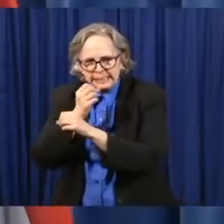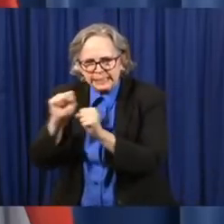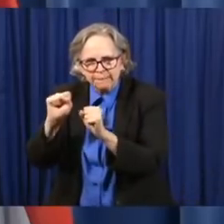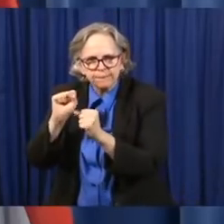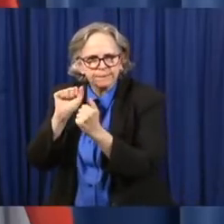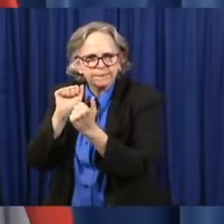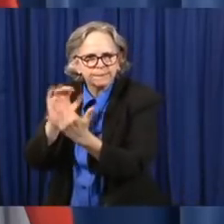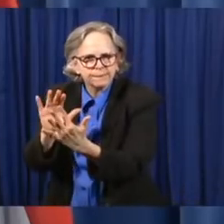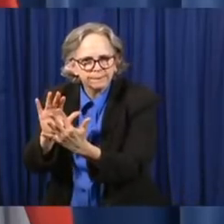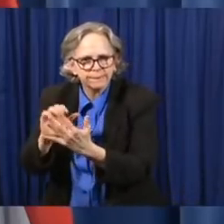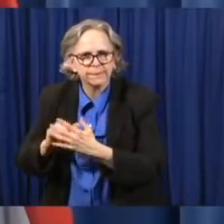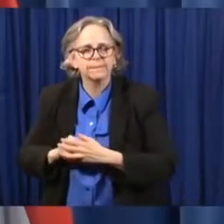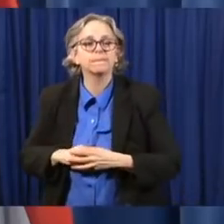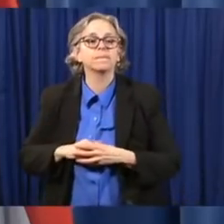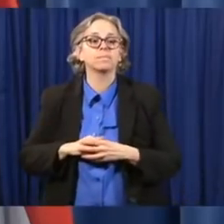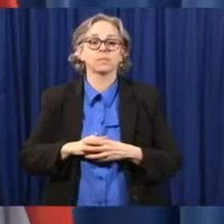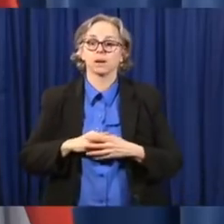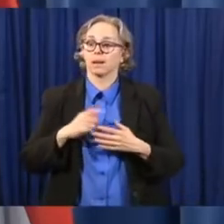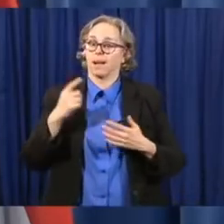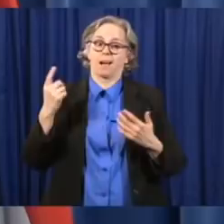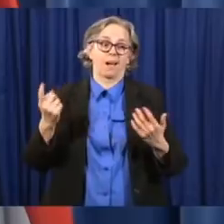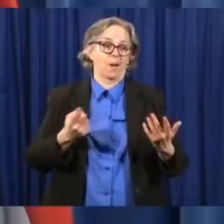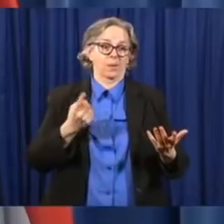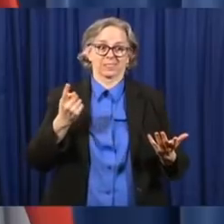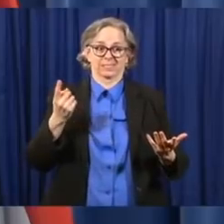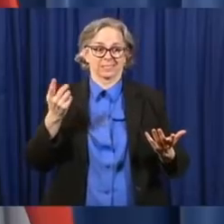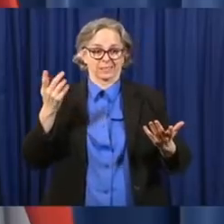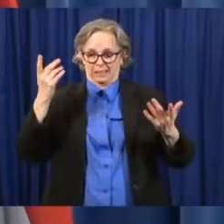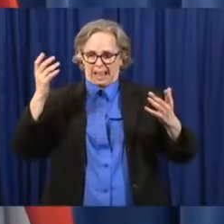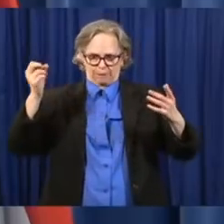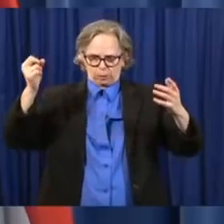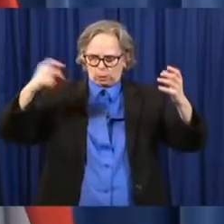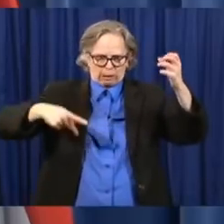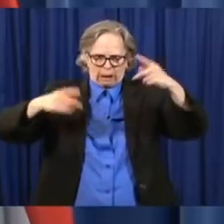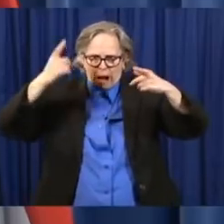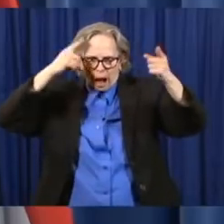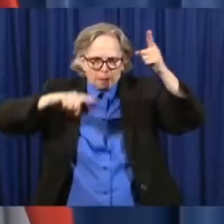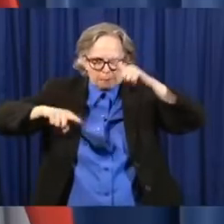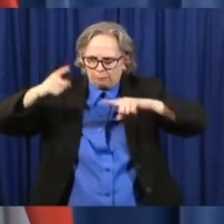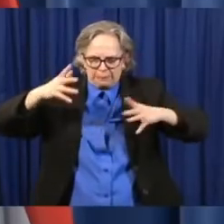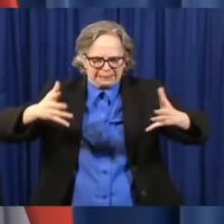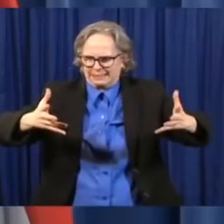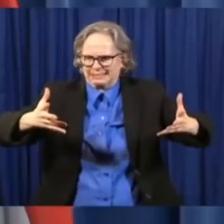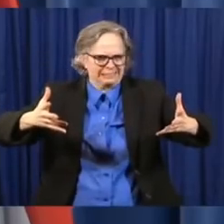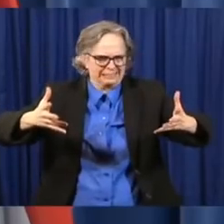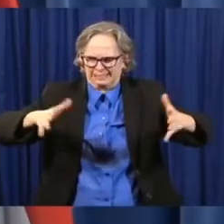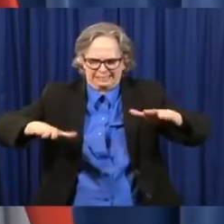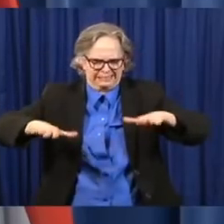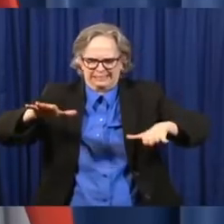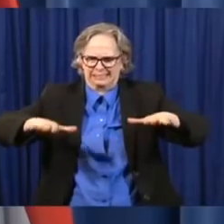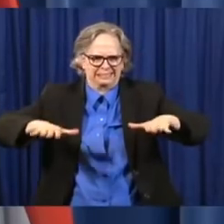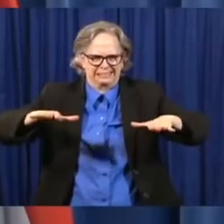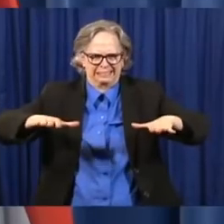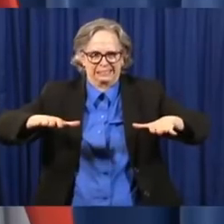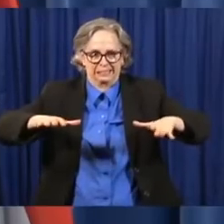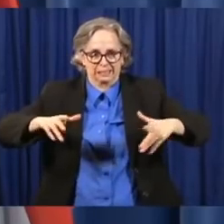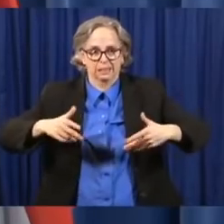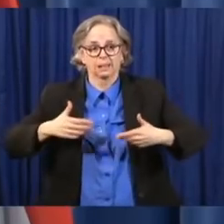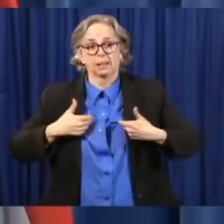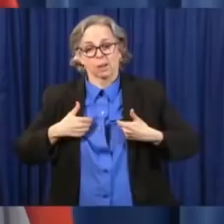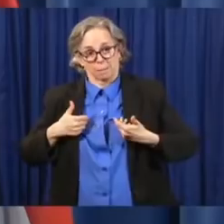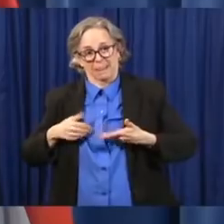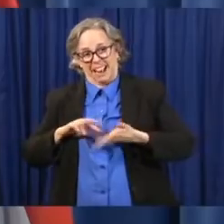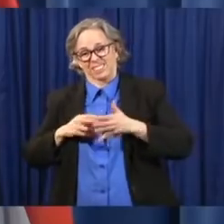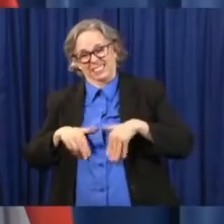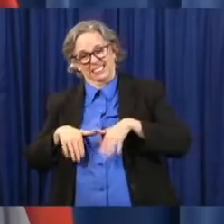trade-offs. And anybody that would stand up here and tell the people of Ohio there are not trade-offs would not be telling them the truth. So it should